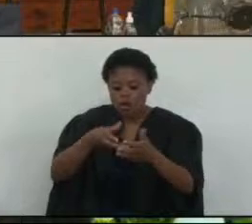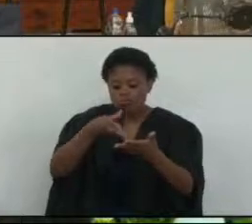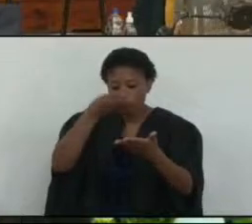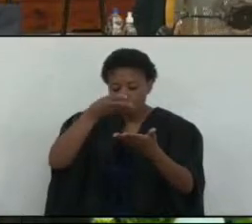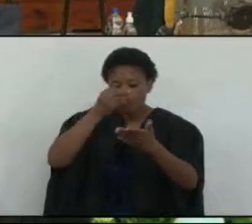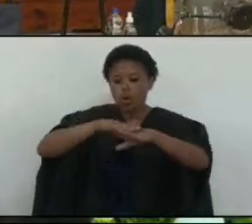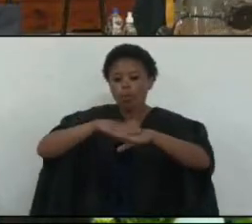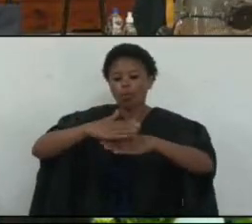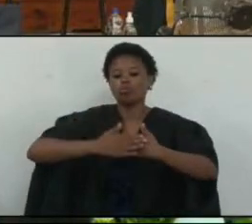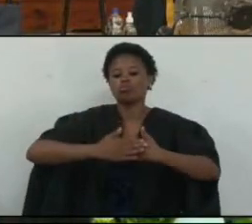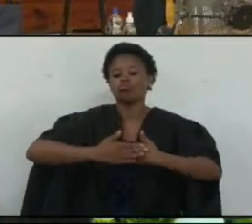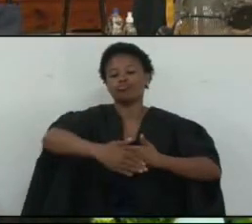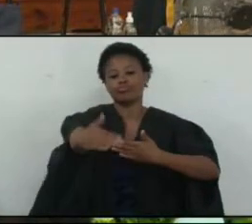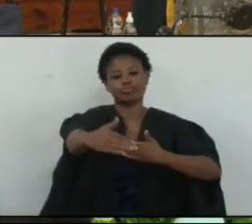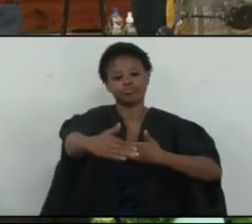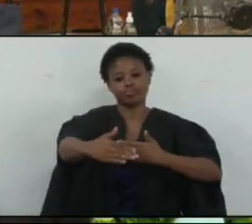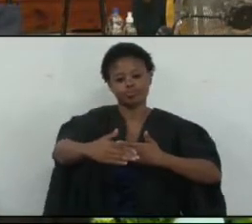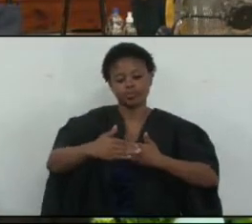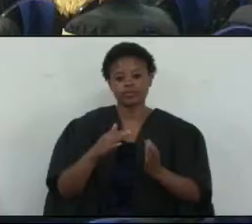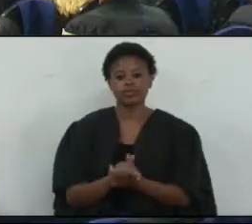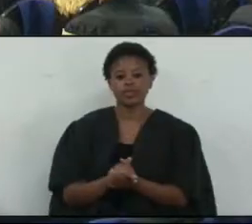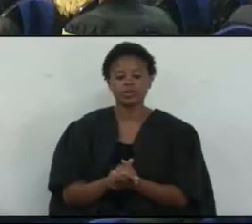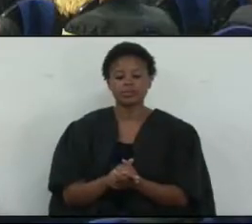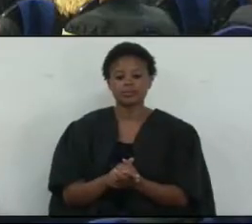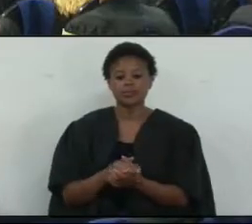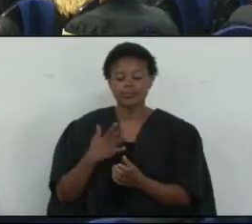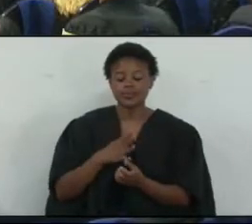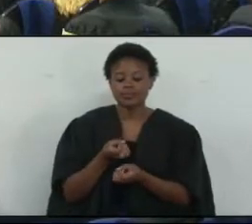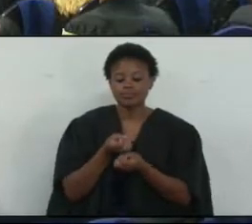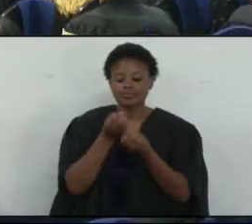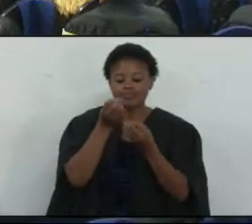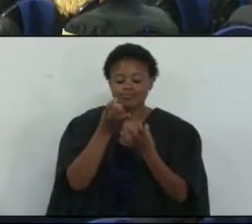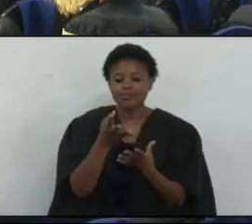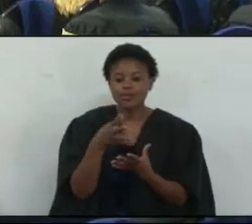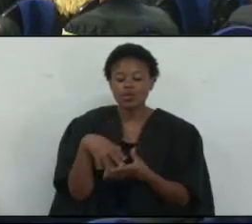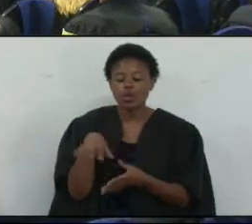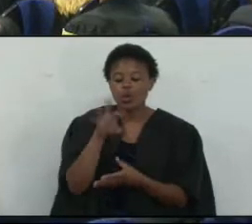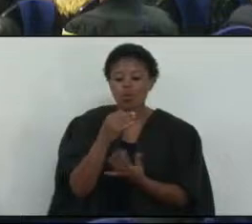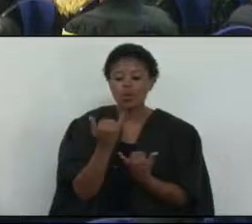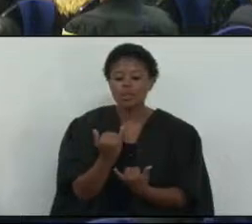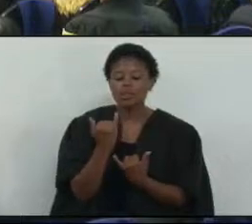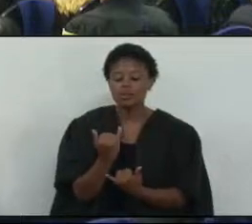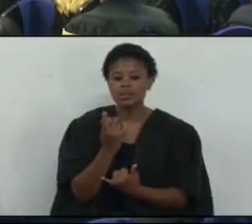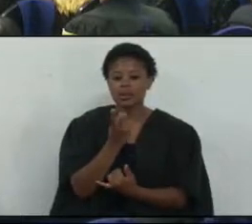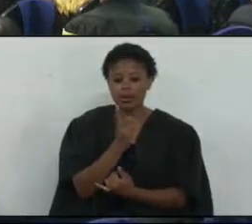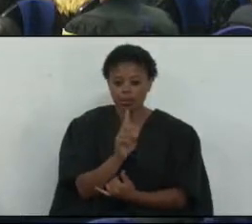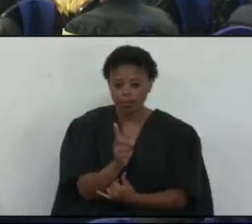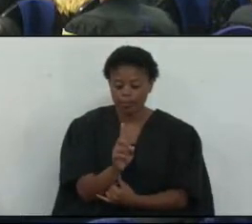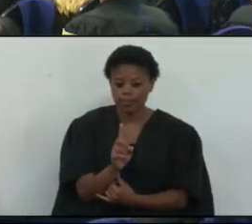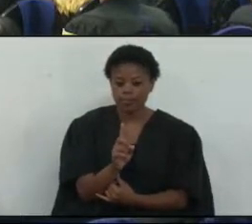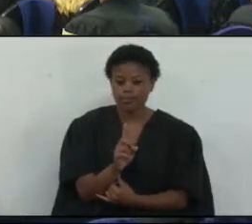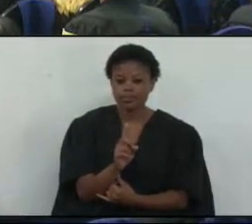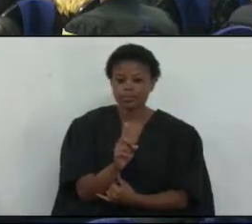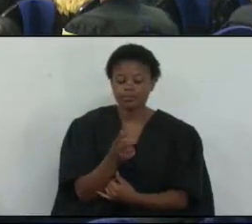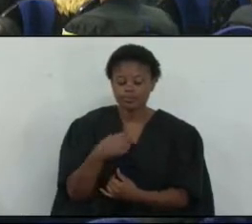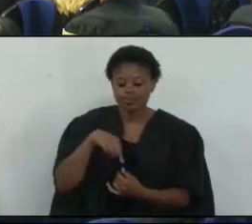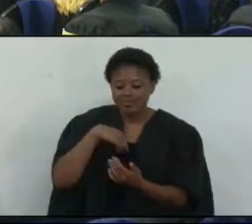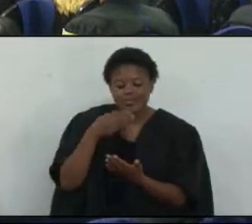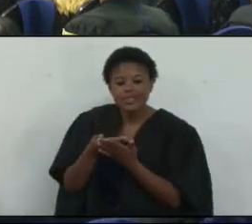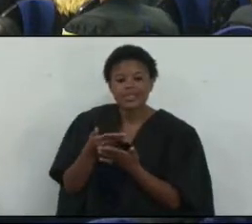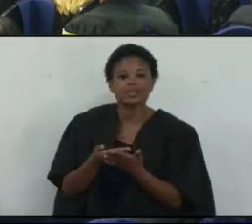way. The message, I suppose, that I'm trying to give to you all today is we